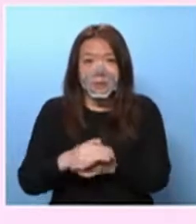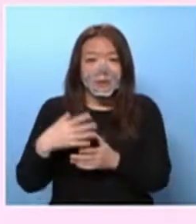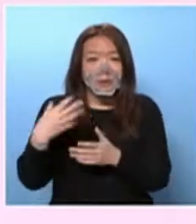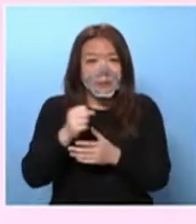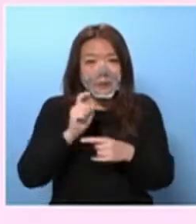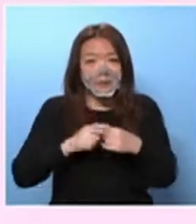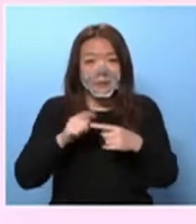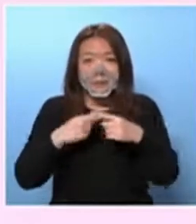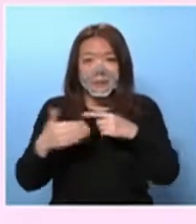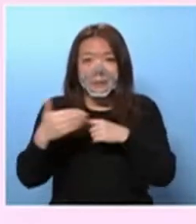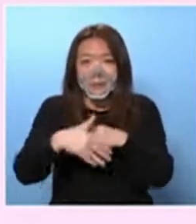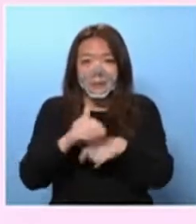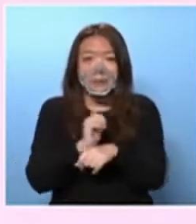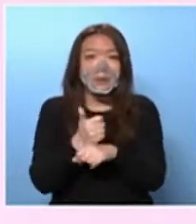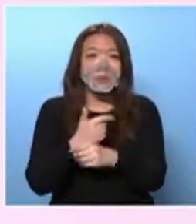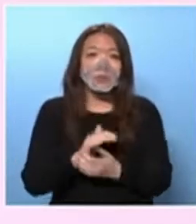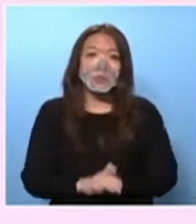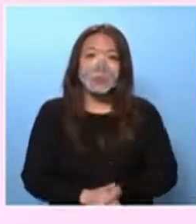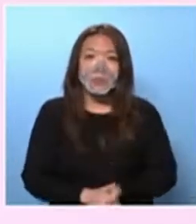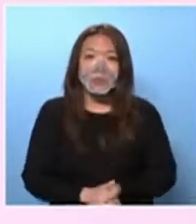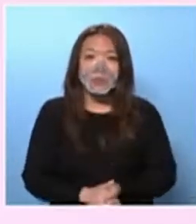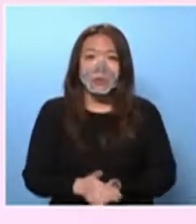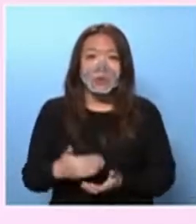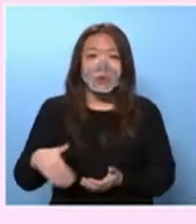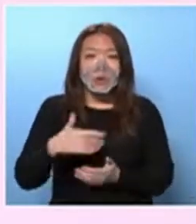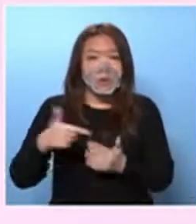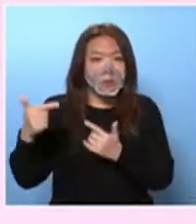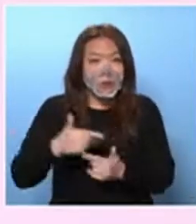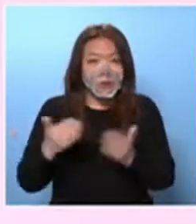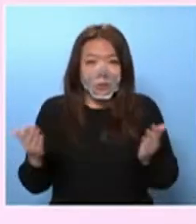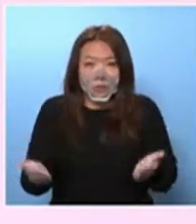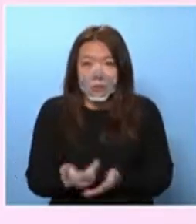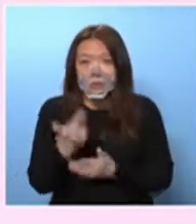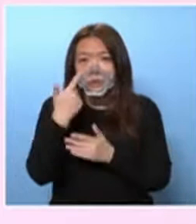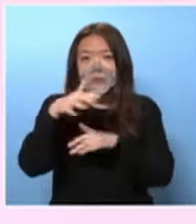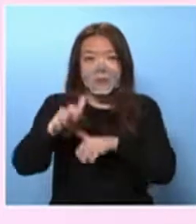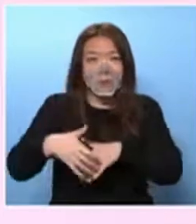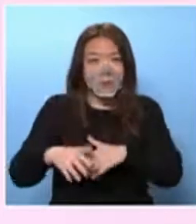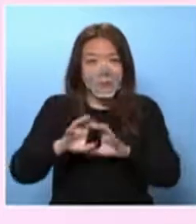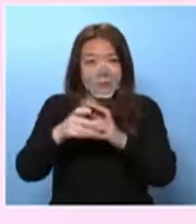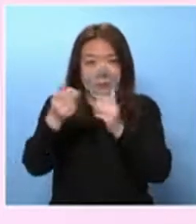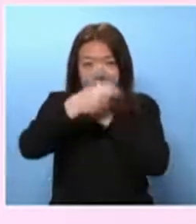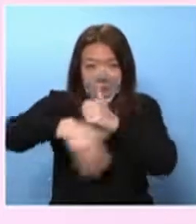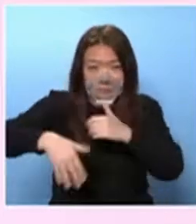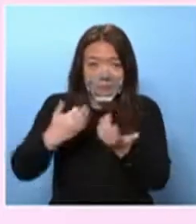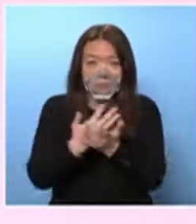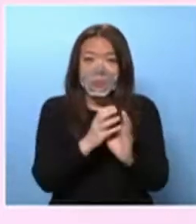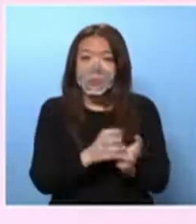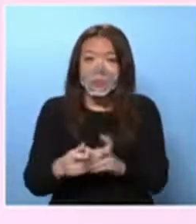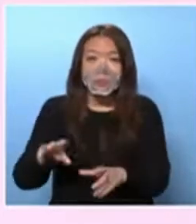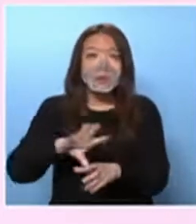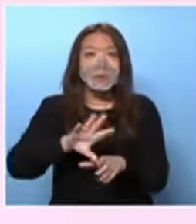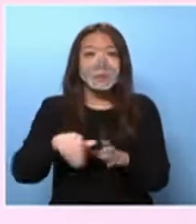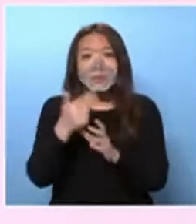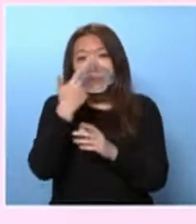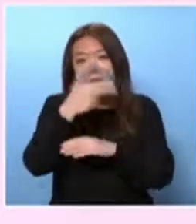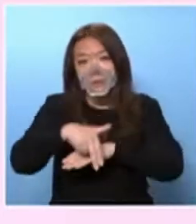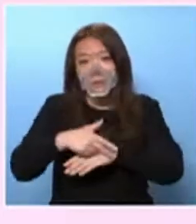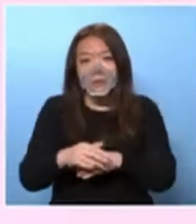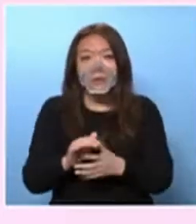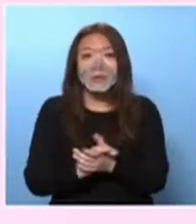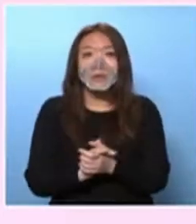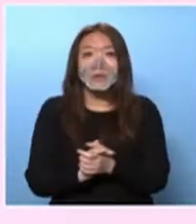of the funds and streamlining the application procedures as appropriate. This will support the development of the industry in terms of application of advanced technology